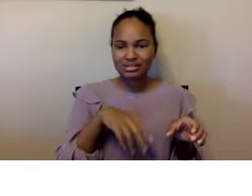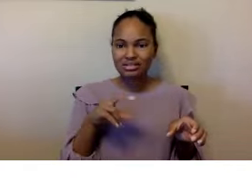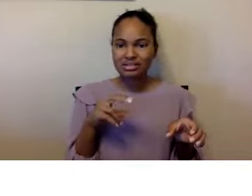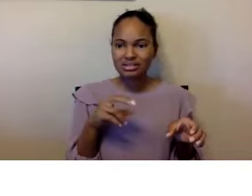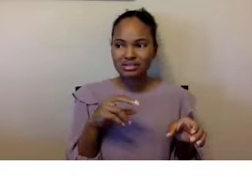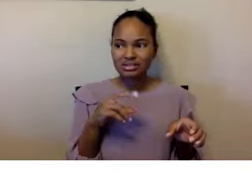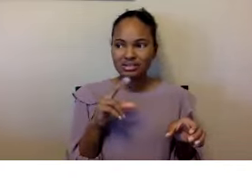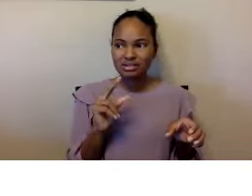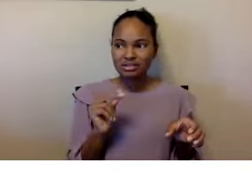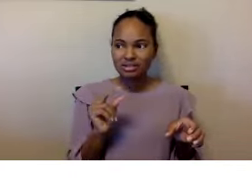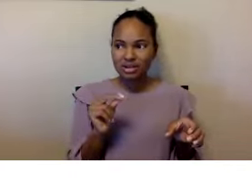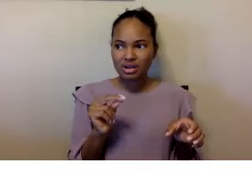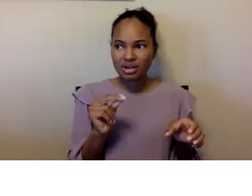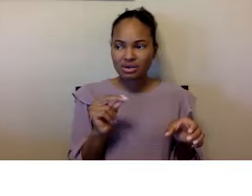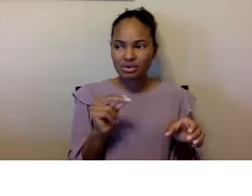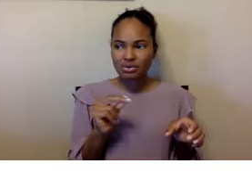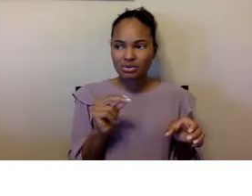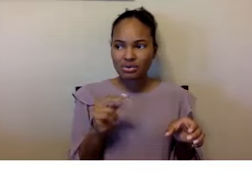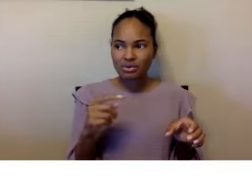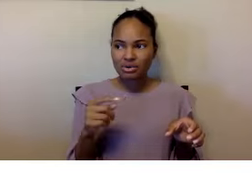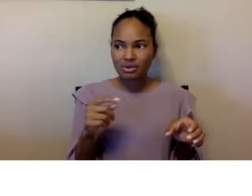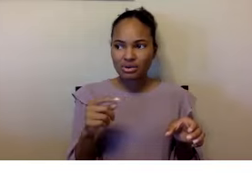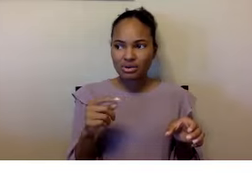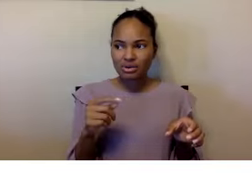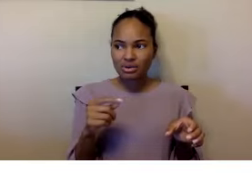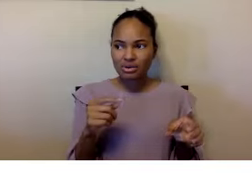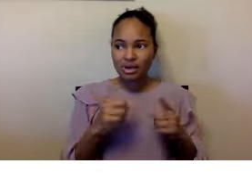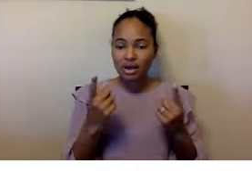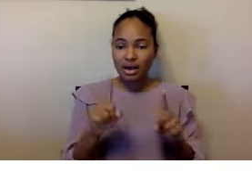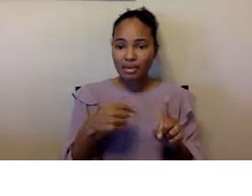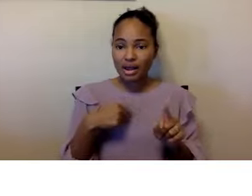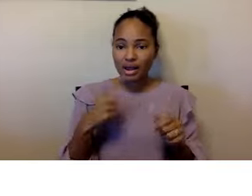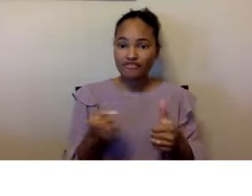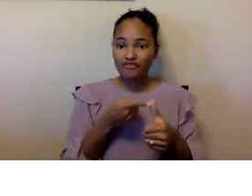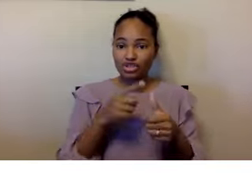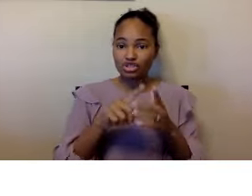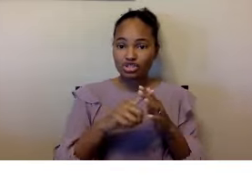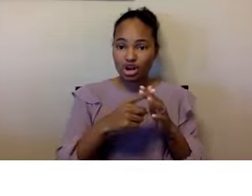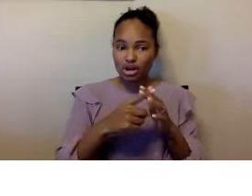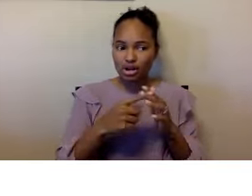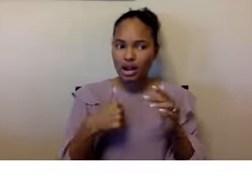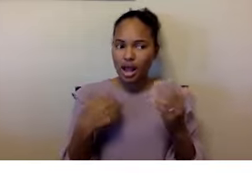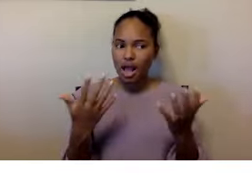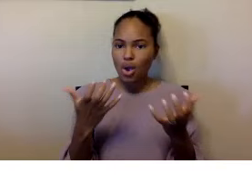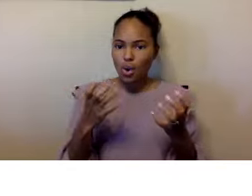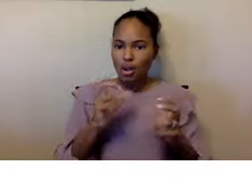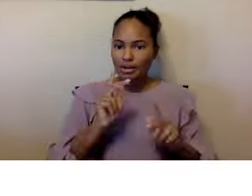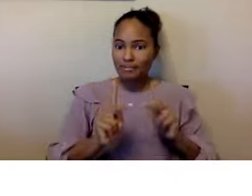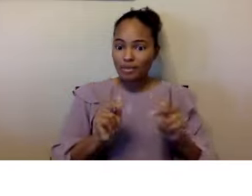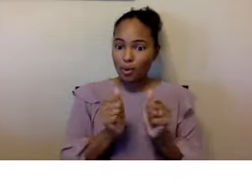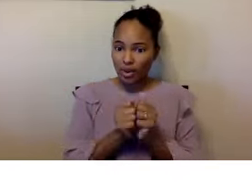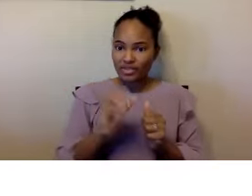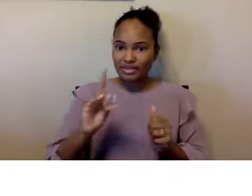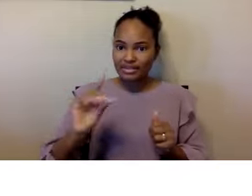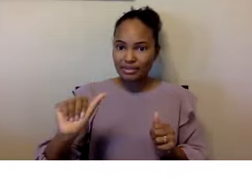one of the things that we started when I first started was trying to get people with disabilities to ride the bus.